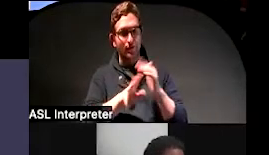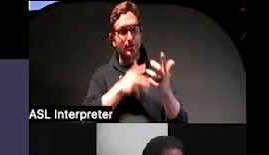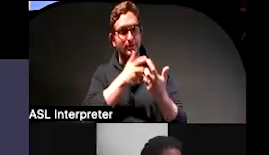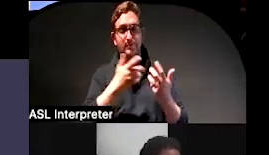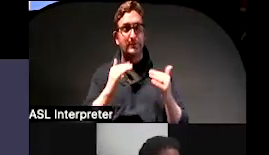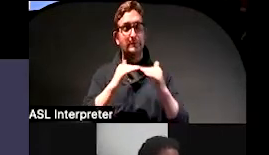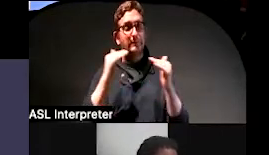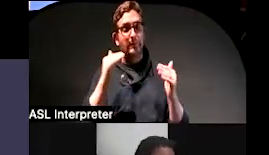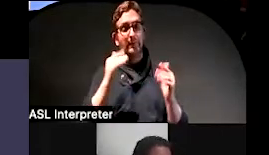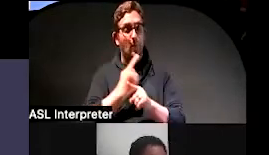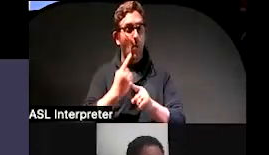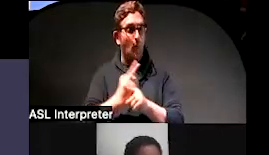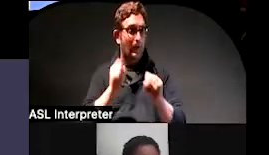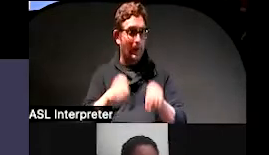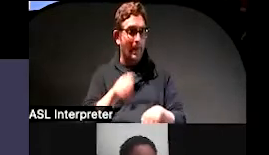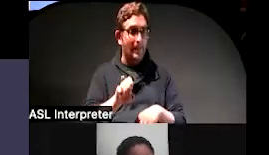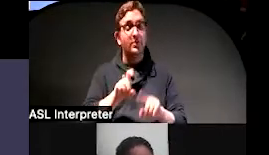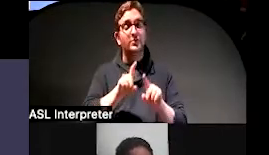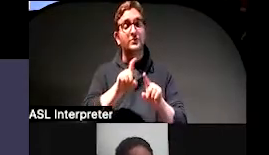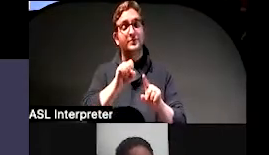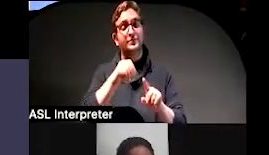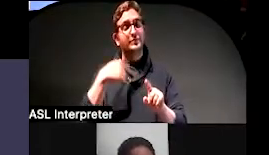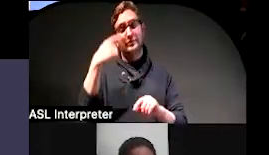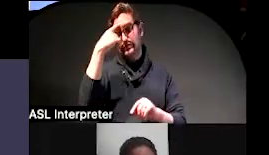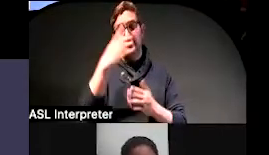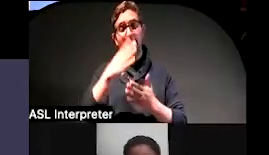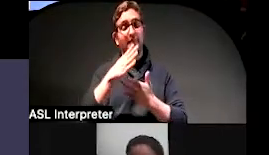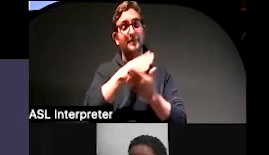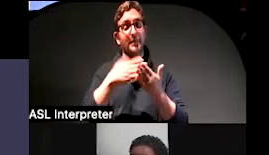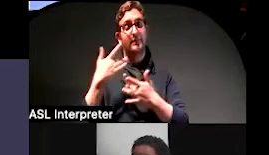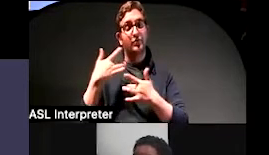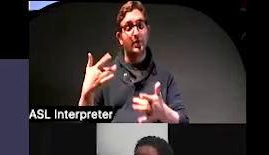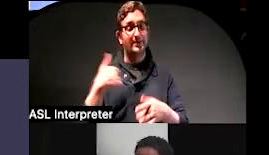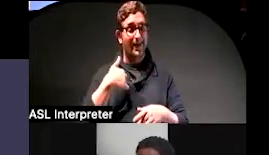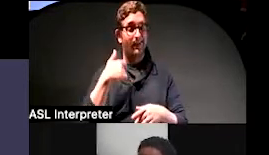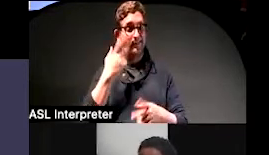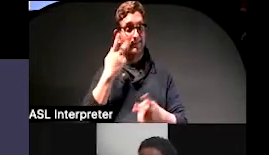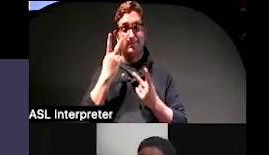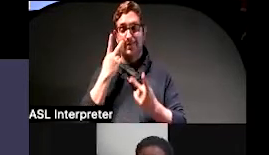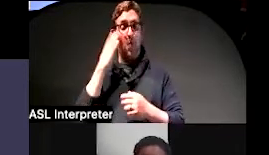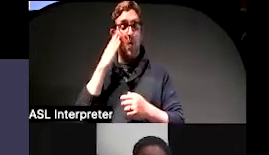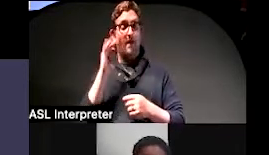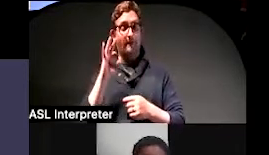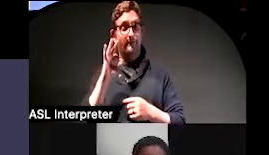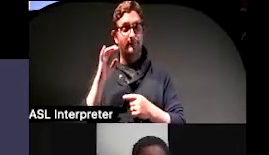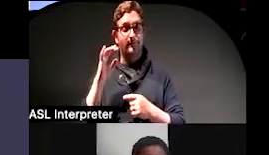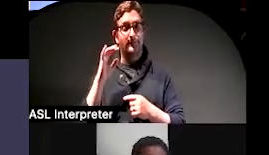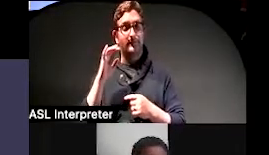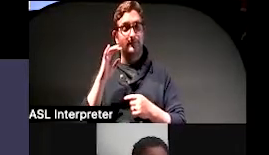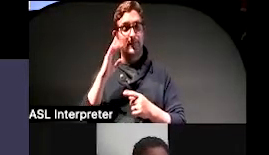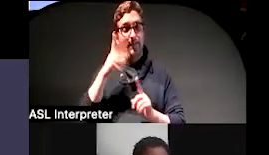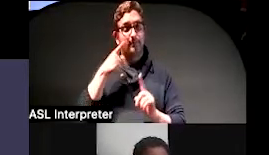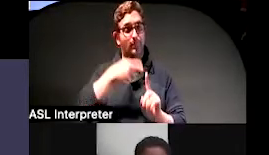equally as appropriate. And so I think some of the trends that I am aware of when it comes in terms of